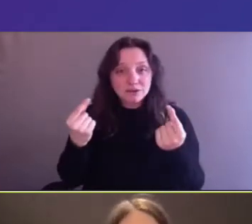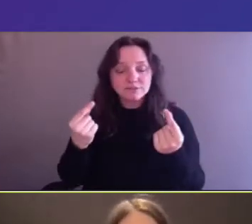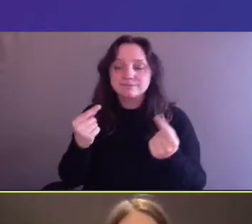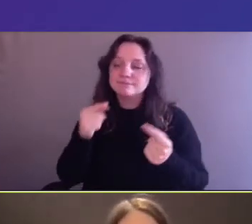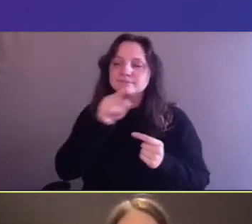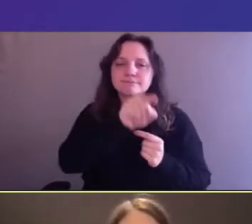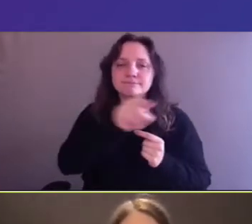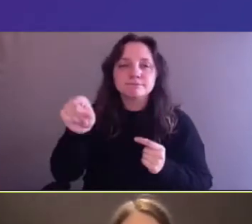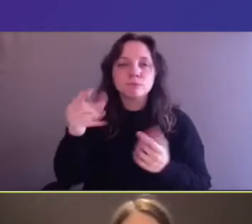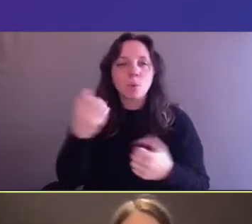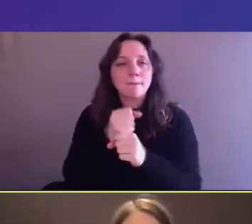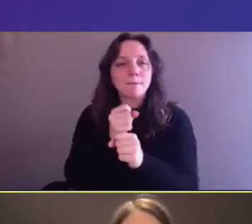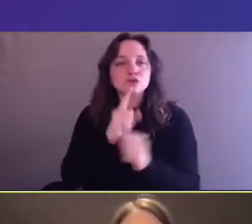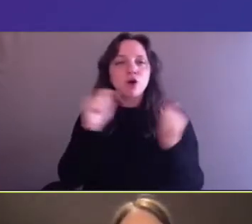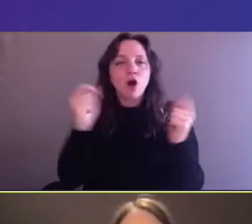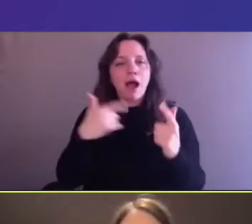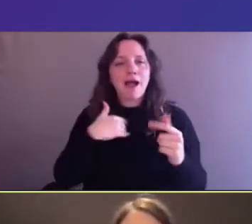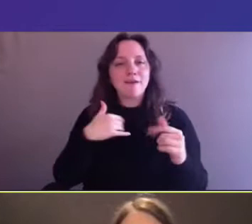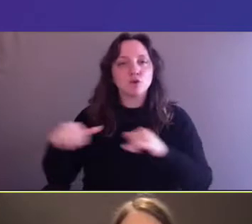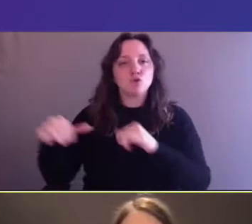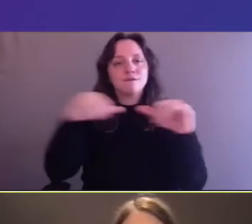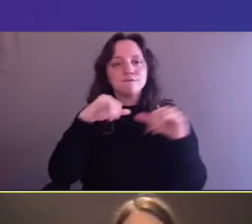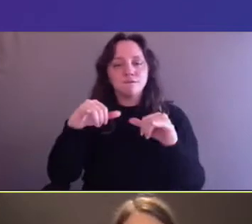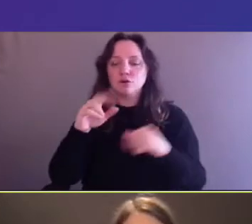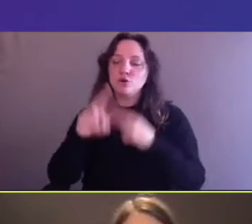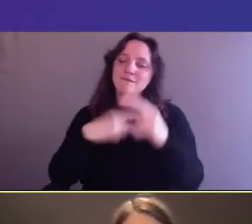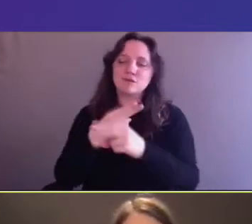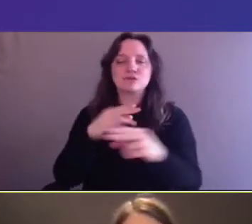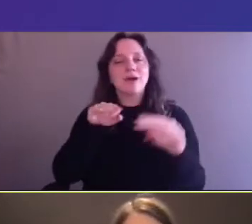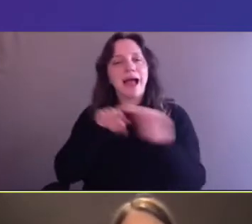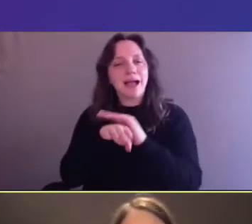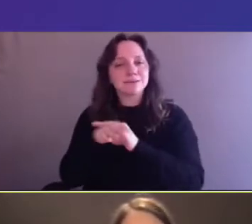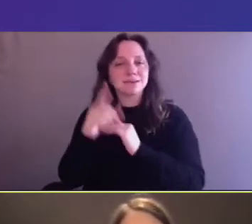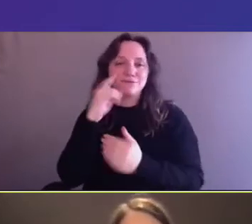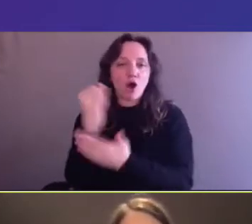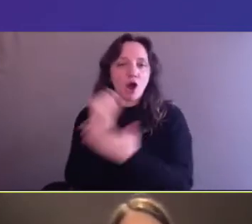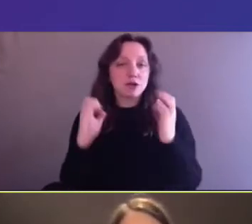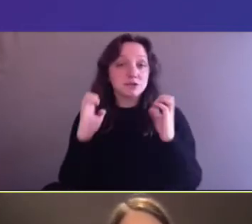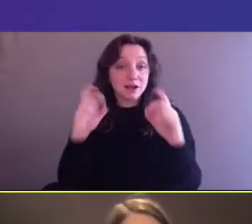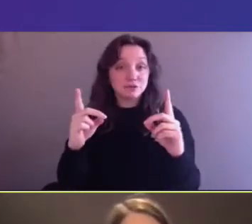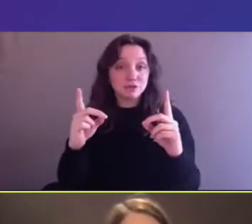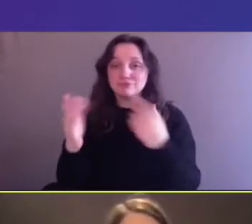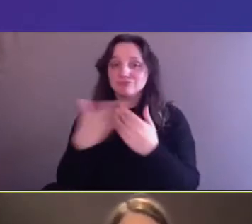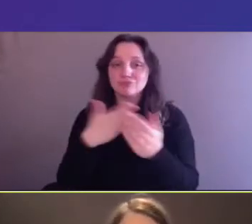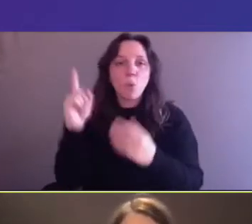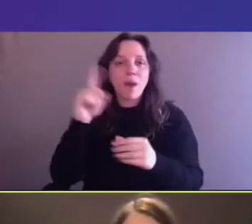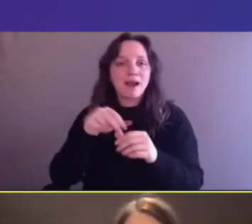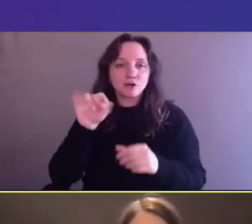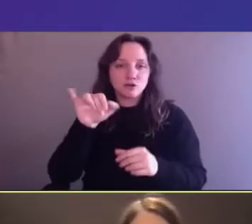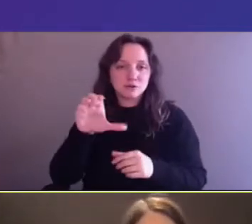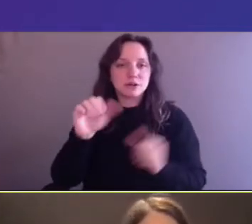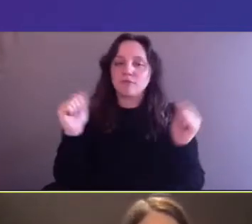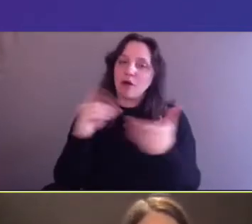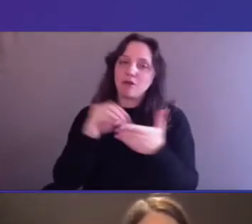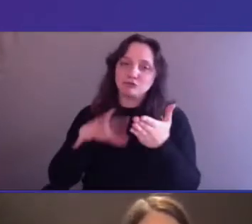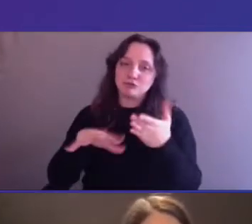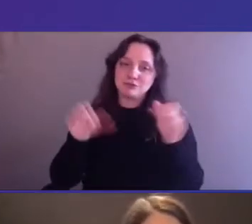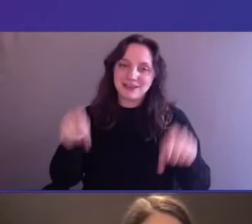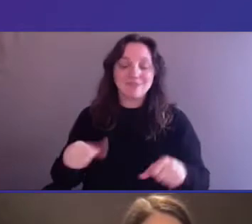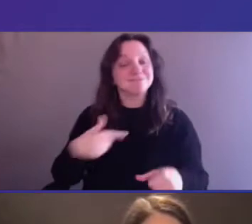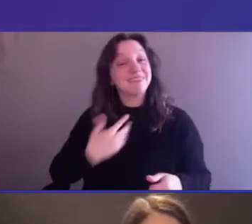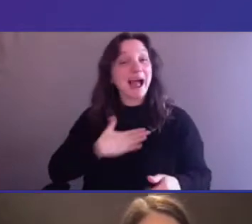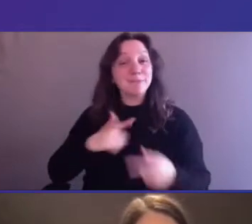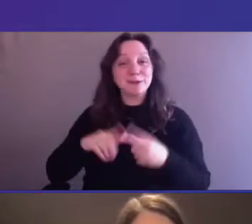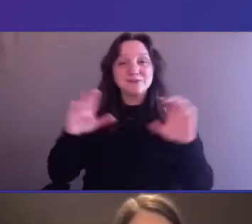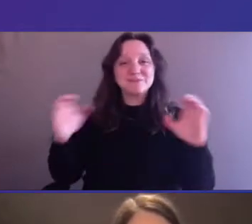universal access to arts education for all New York City students. I'm very happy to be here. Great,